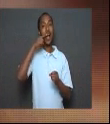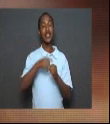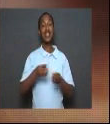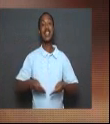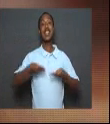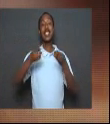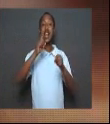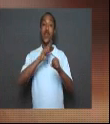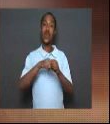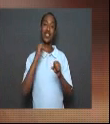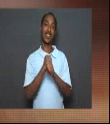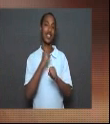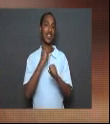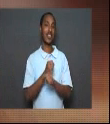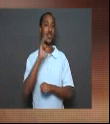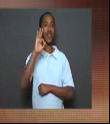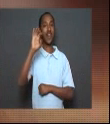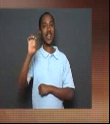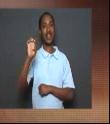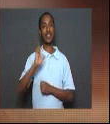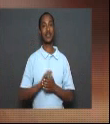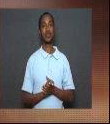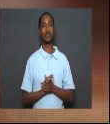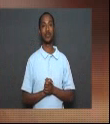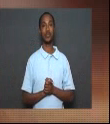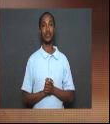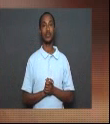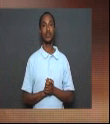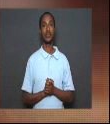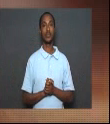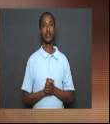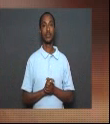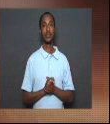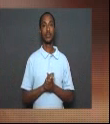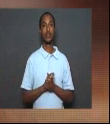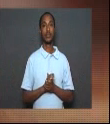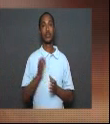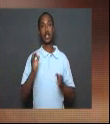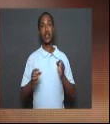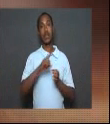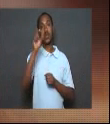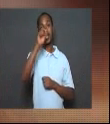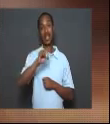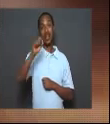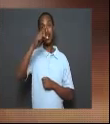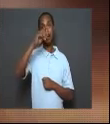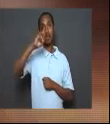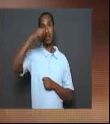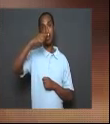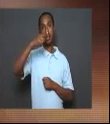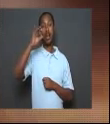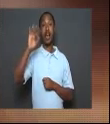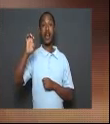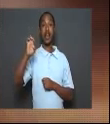gases that are released during the extraction of iron. If you circled pig iron